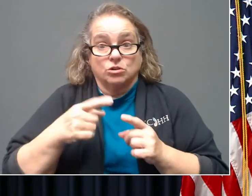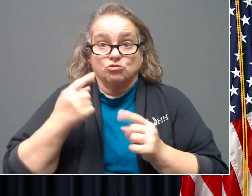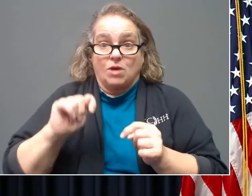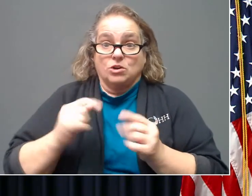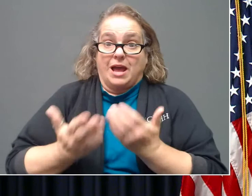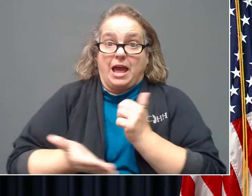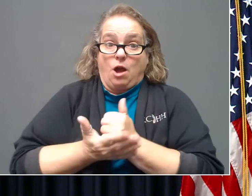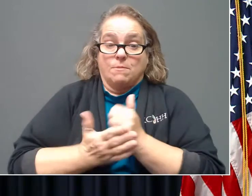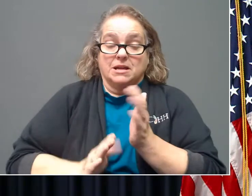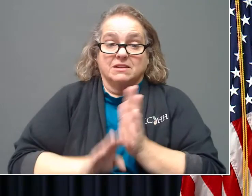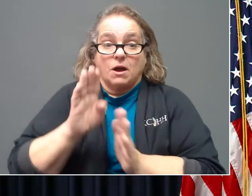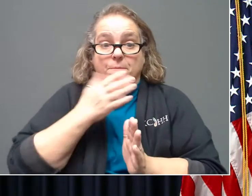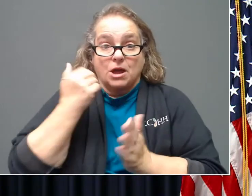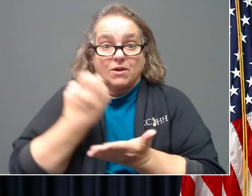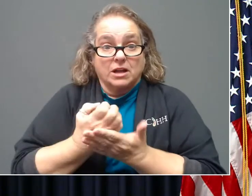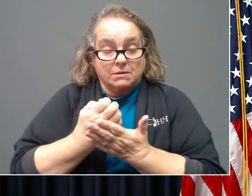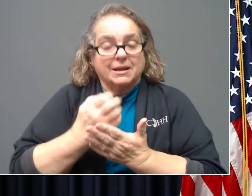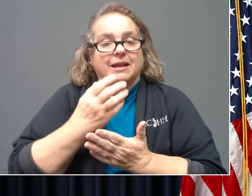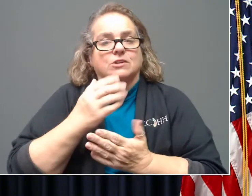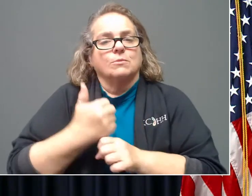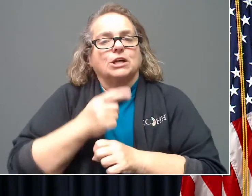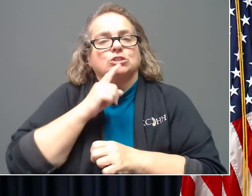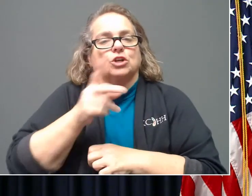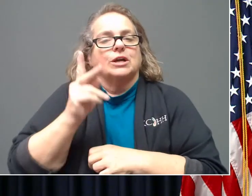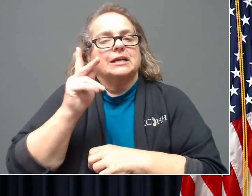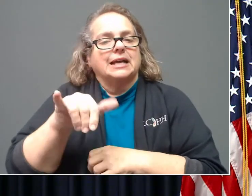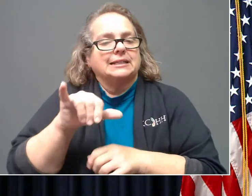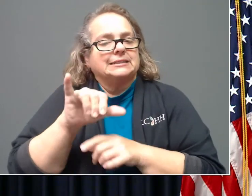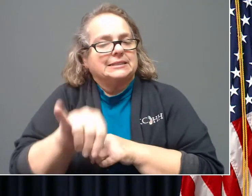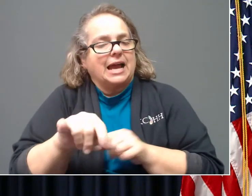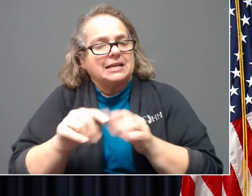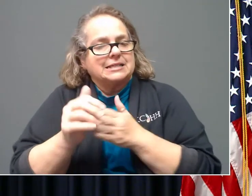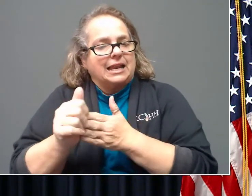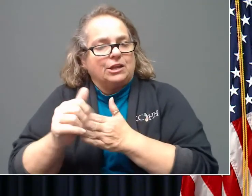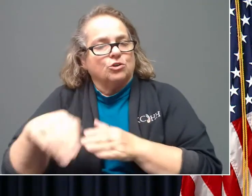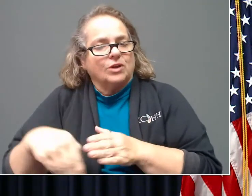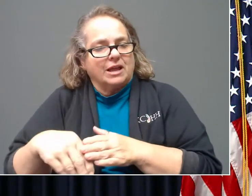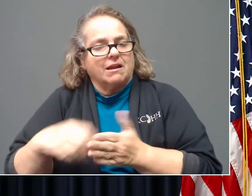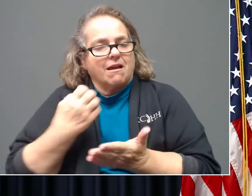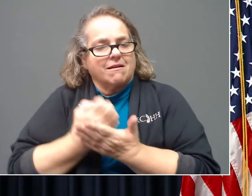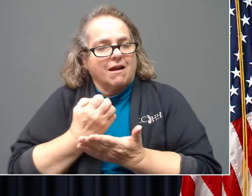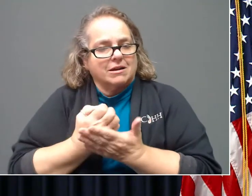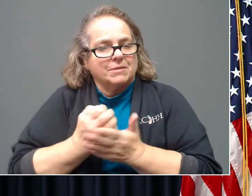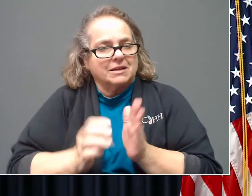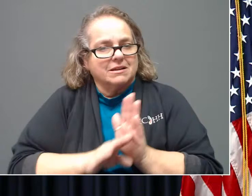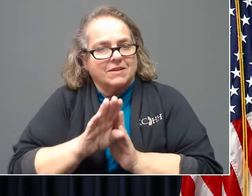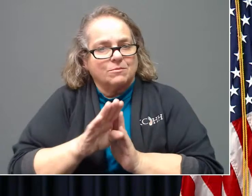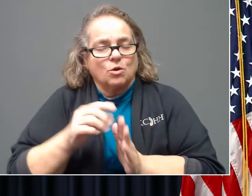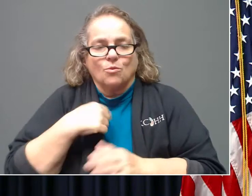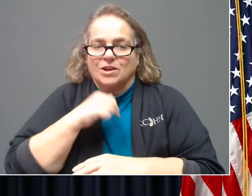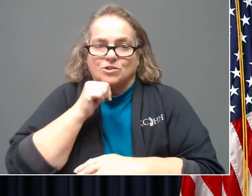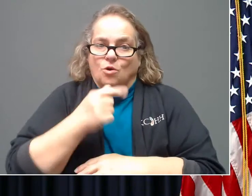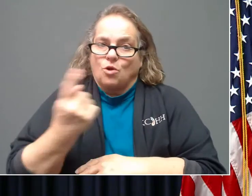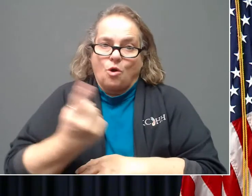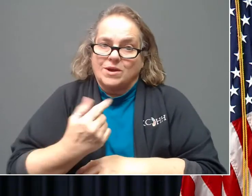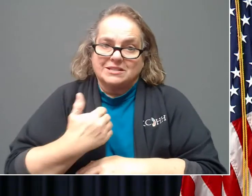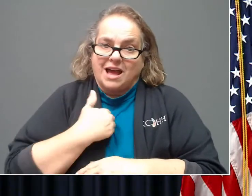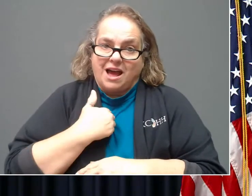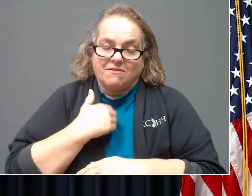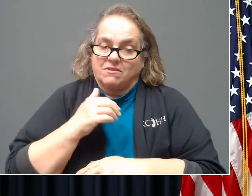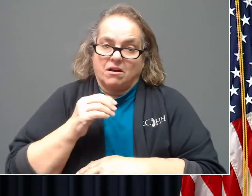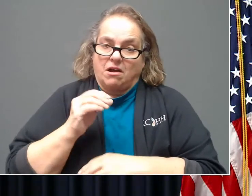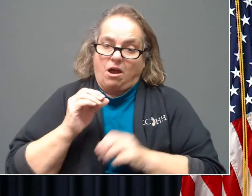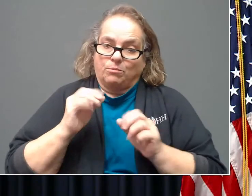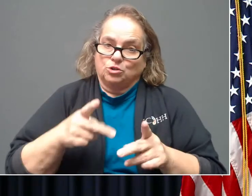sure that Kentucky is a leader in that economy. We don't always have chances in this state that I and you love so